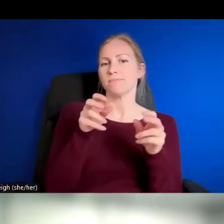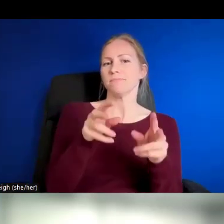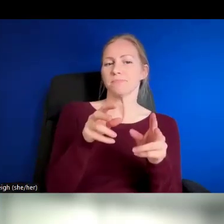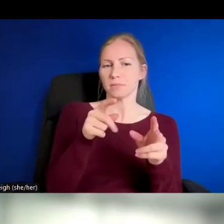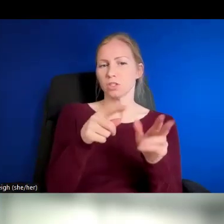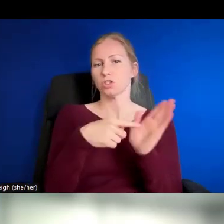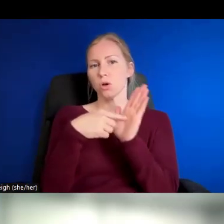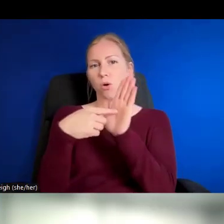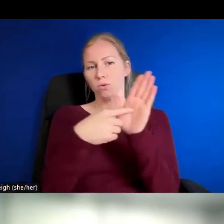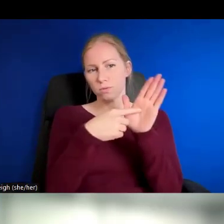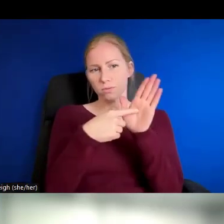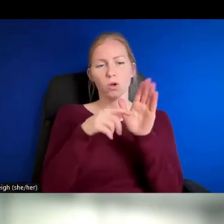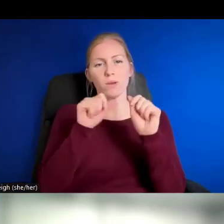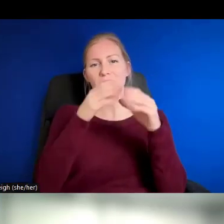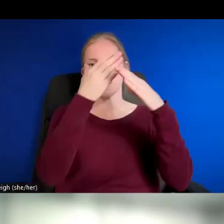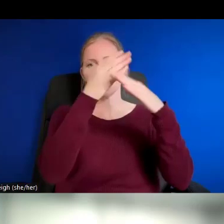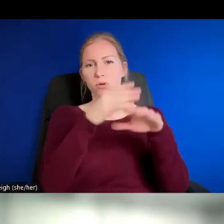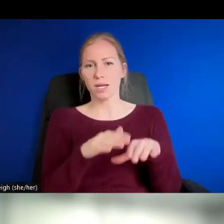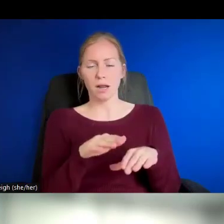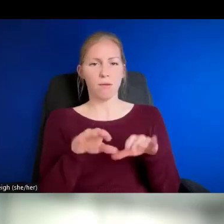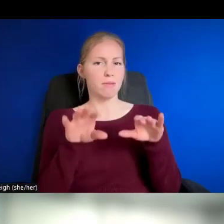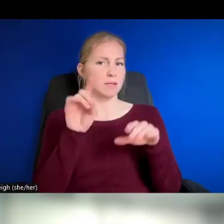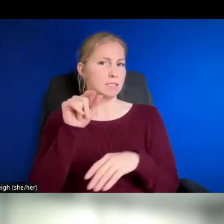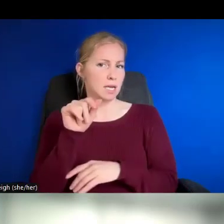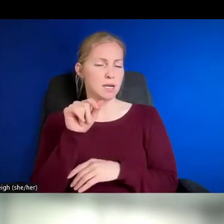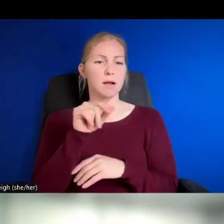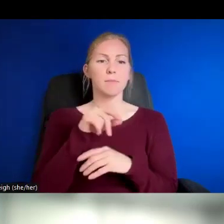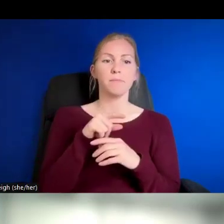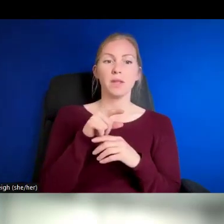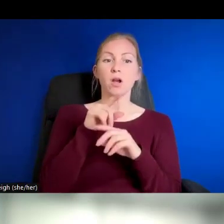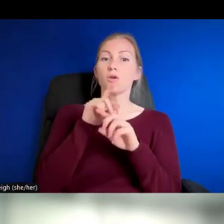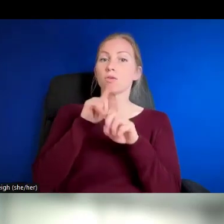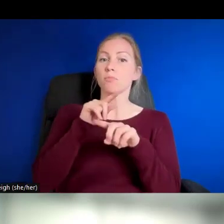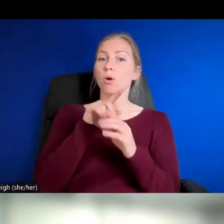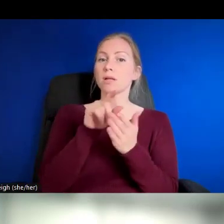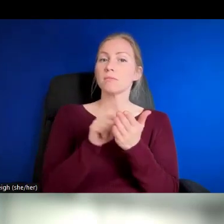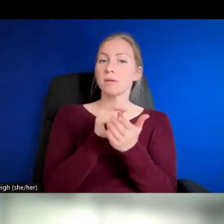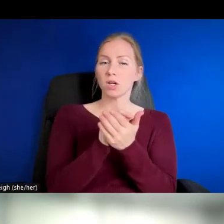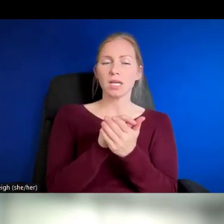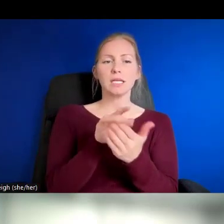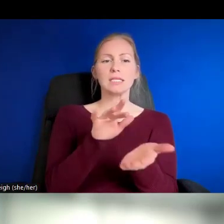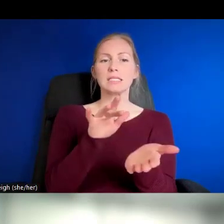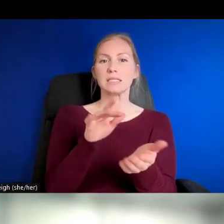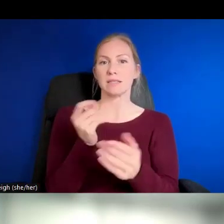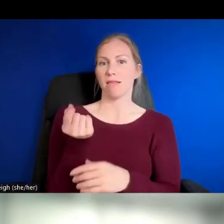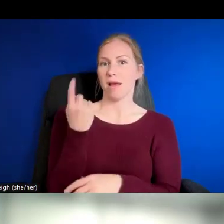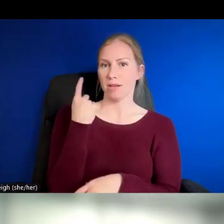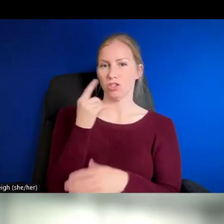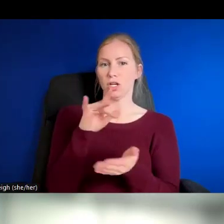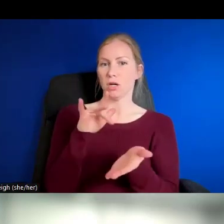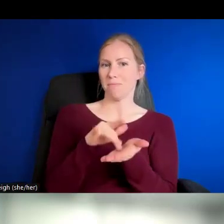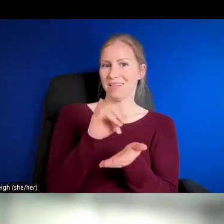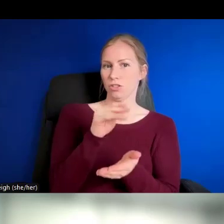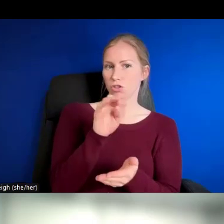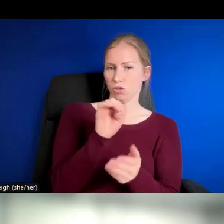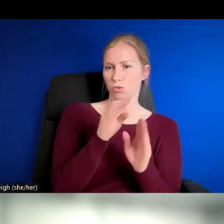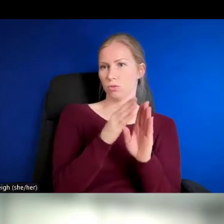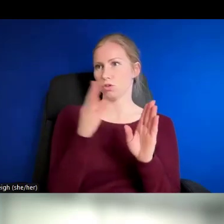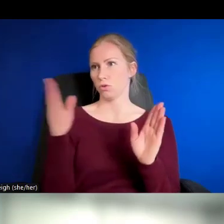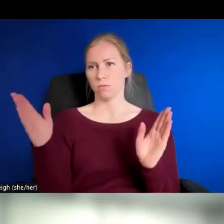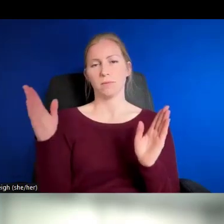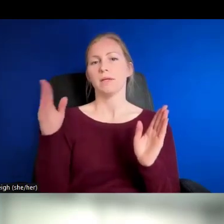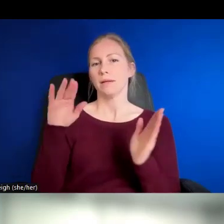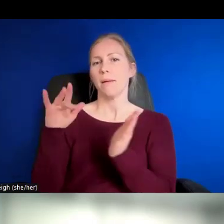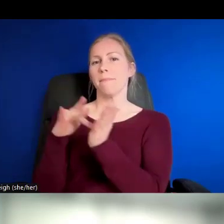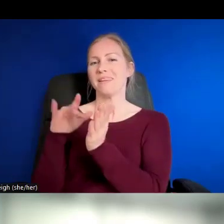for you. So our reporting period lasted from mid-June of last year to mid-December of last